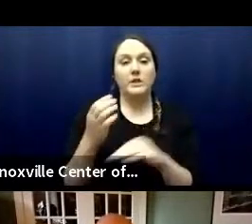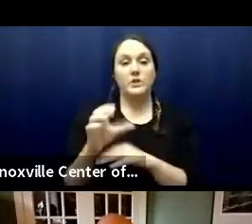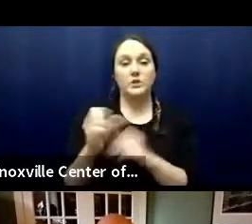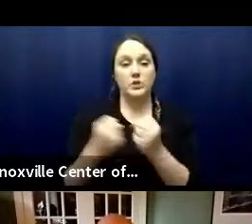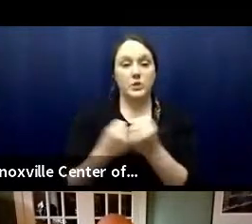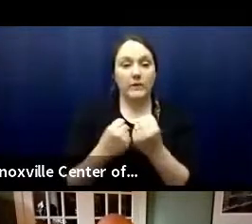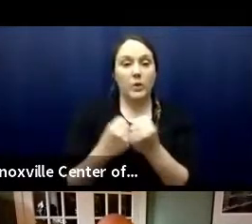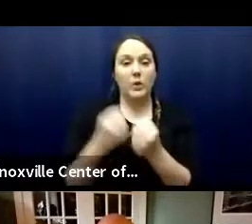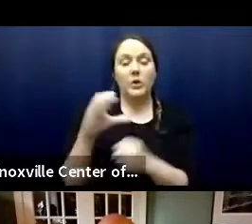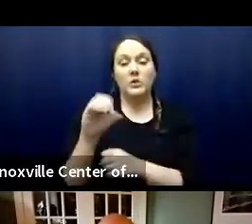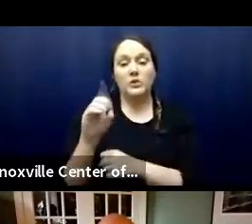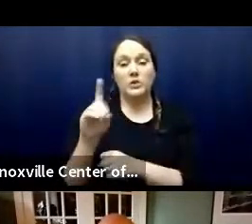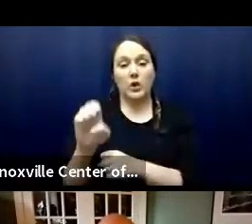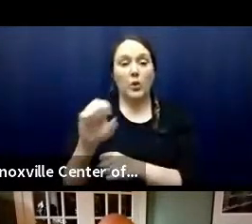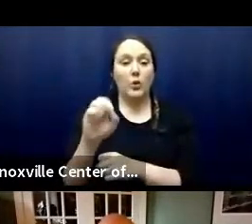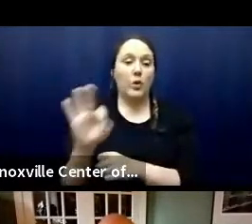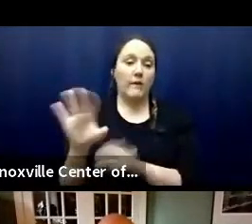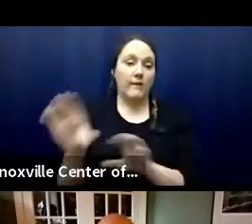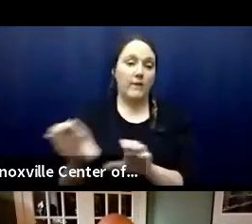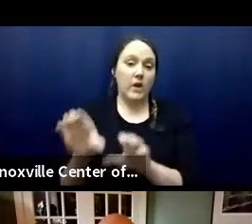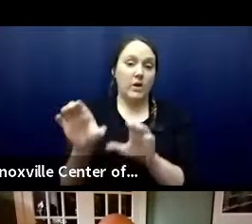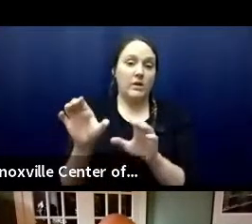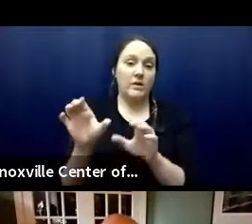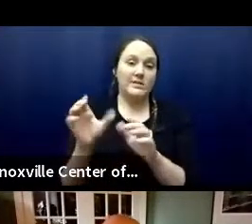code of conduct is